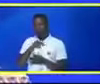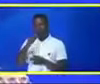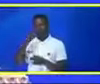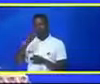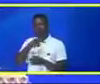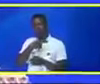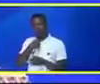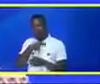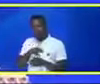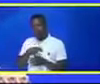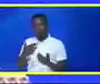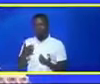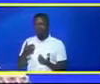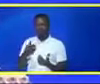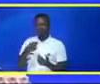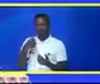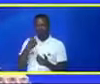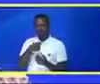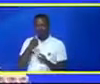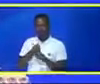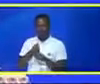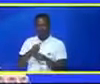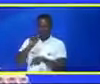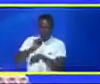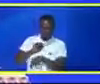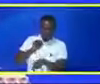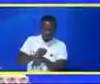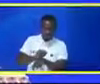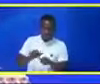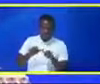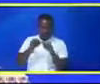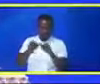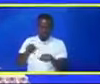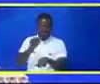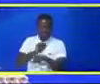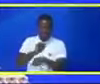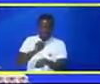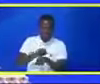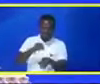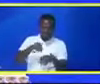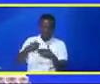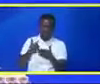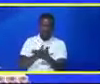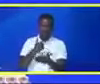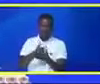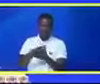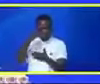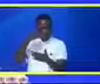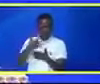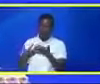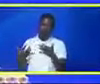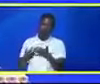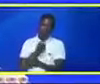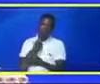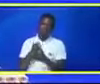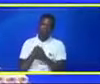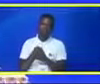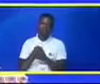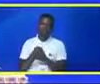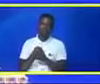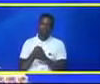of God that has labored and continued to labor in the nation of Ghana for the gospel.